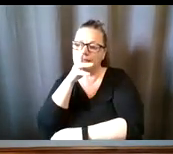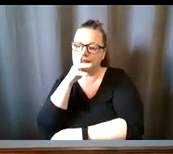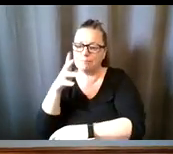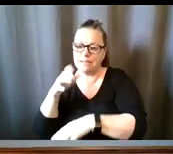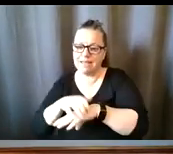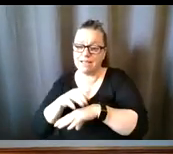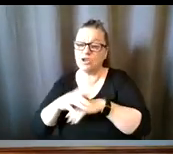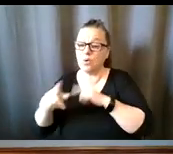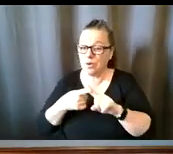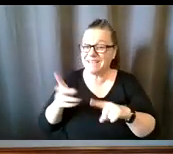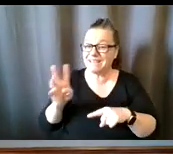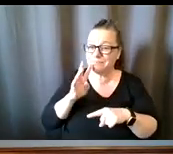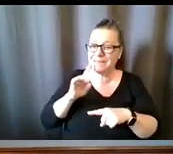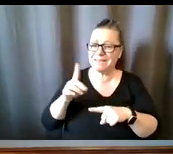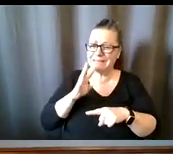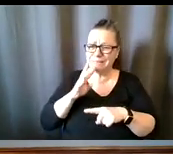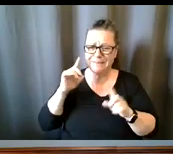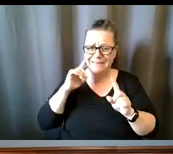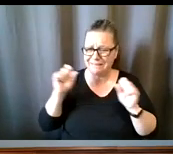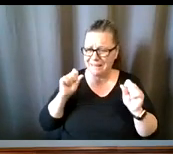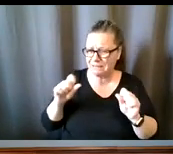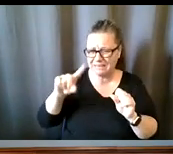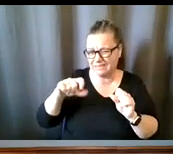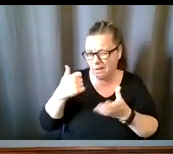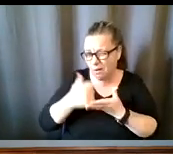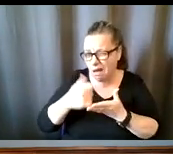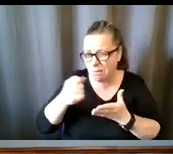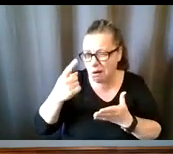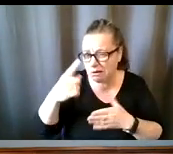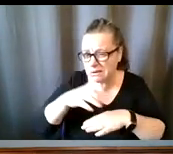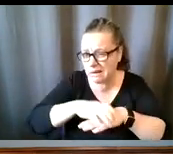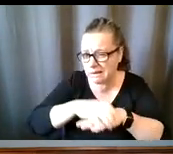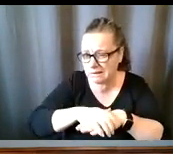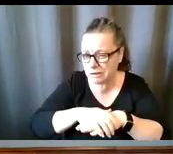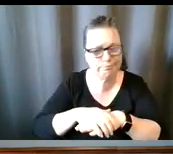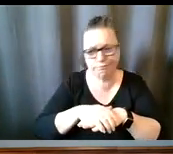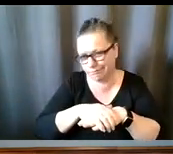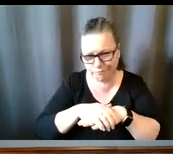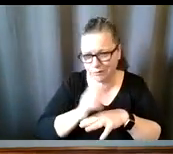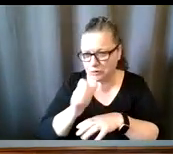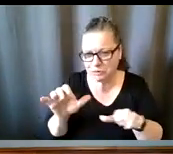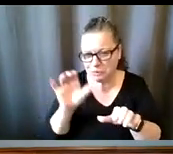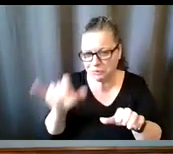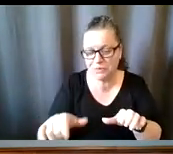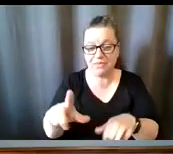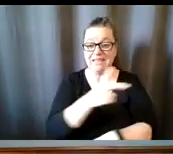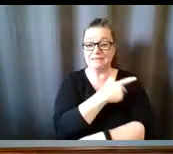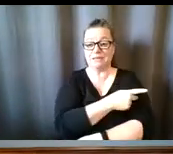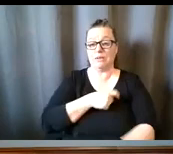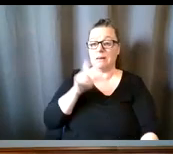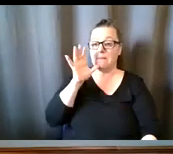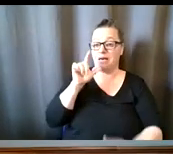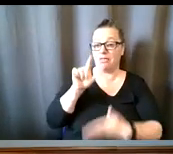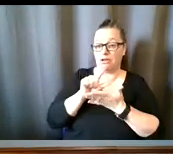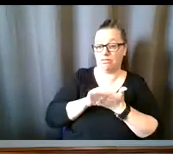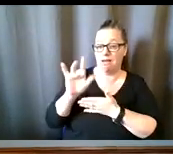loud because somehow that's going to help her understand English. It's not. Please don't do that. See, this patient was my mother-in-law 25 years